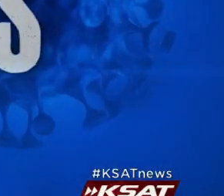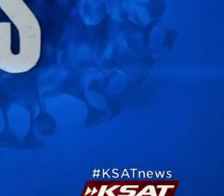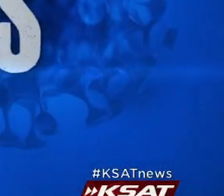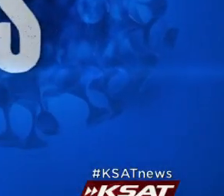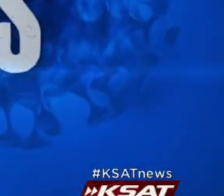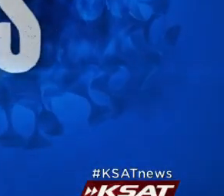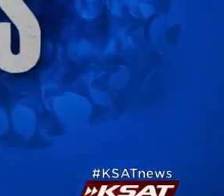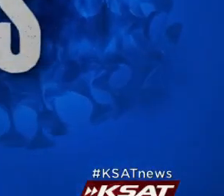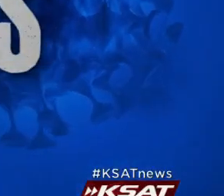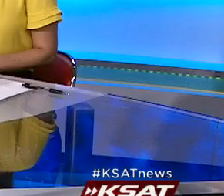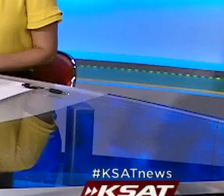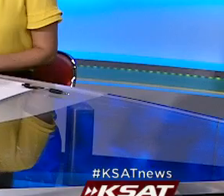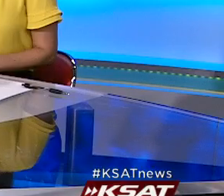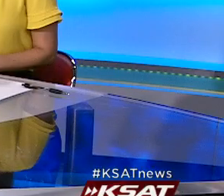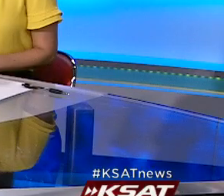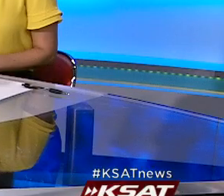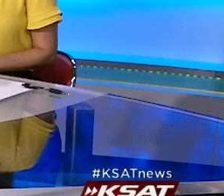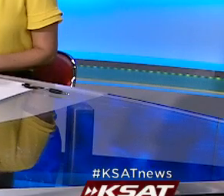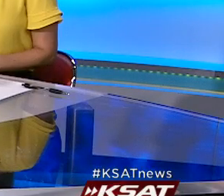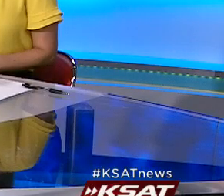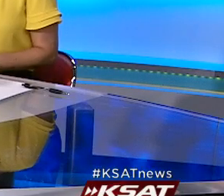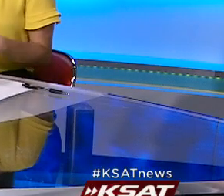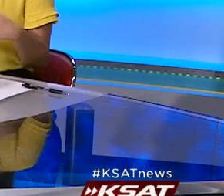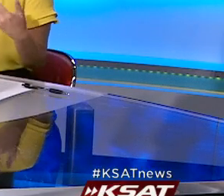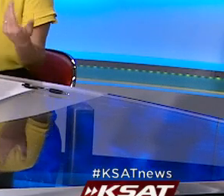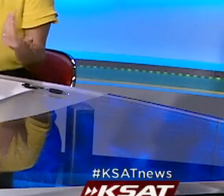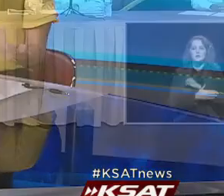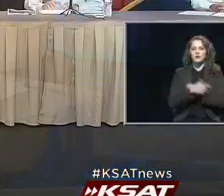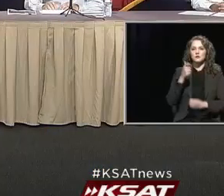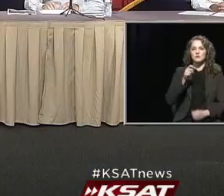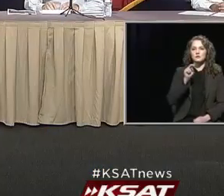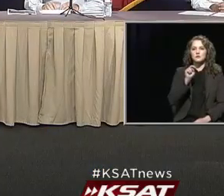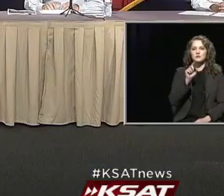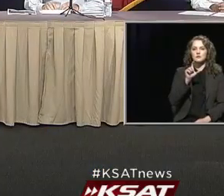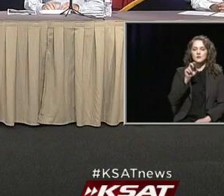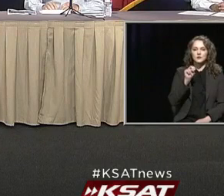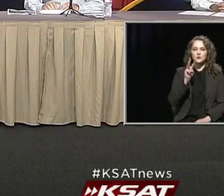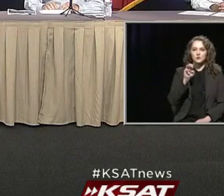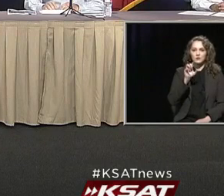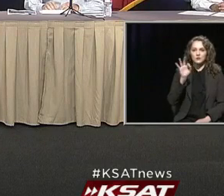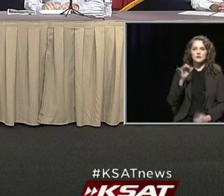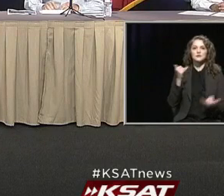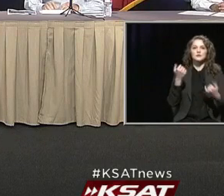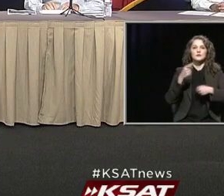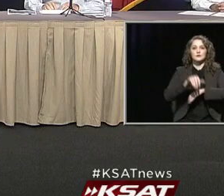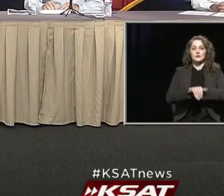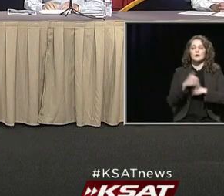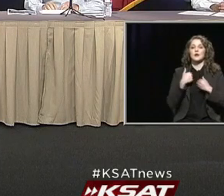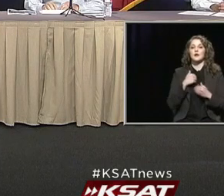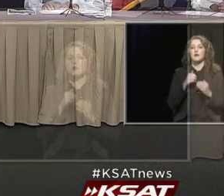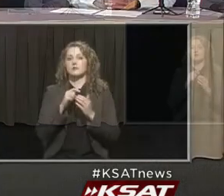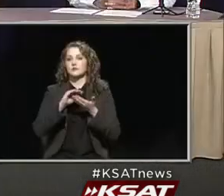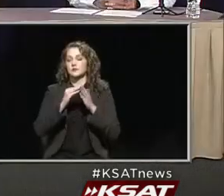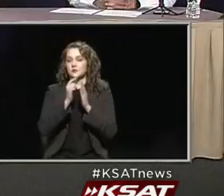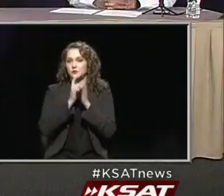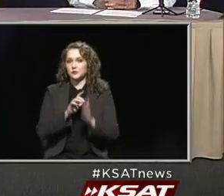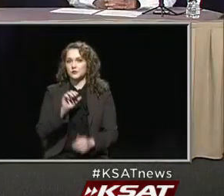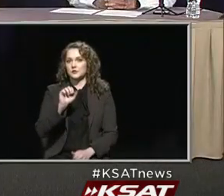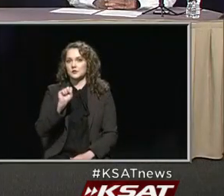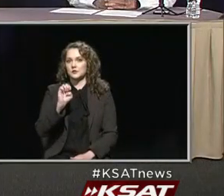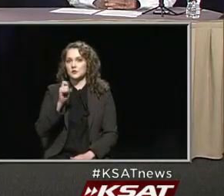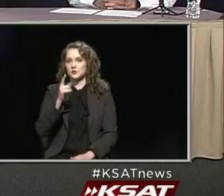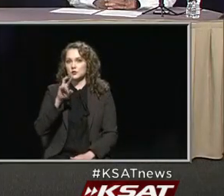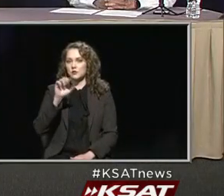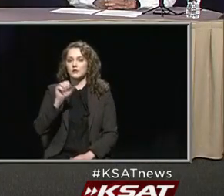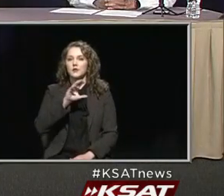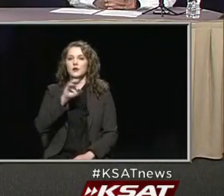And we are standing by right now for the daily COVID-19 briefing by our city mayor and county judge. Let's go ahead and listen in. District Attorney